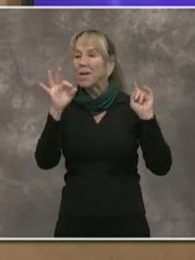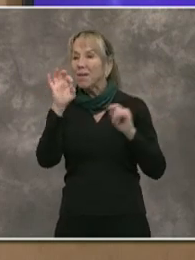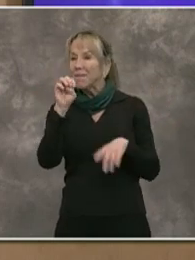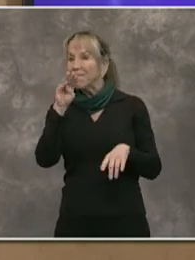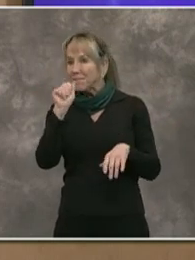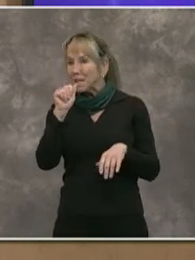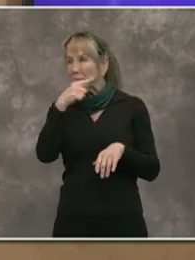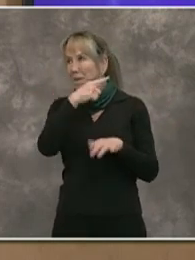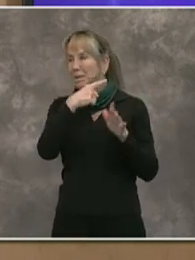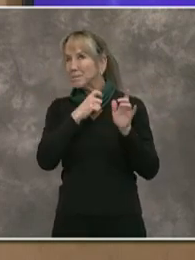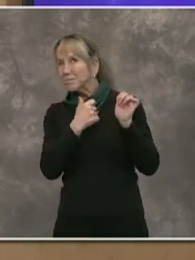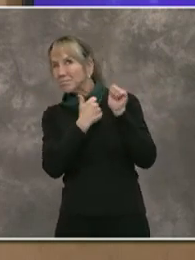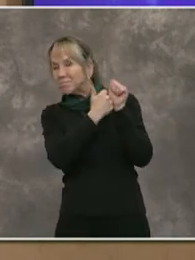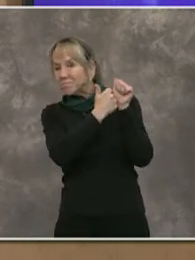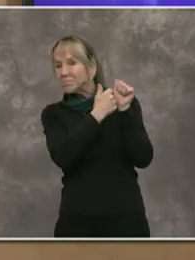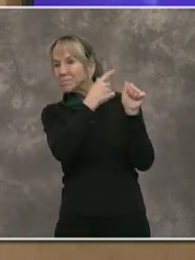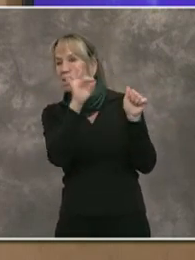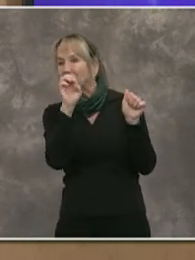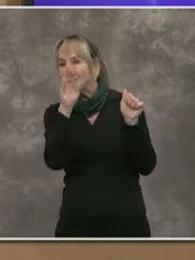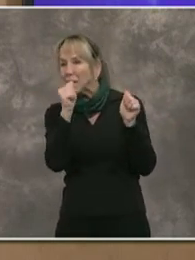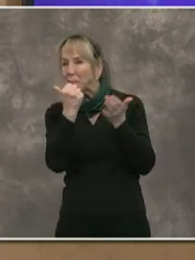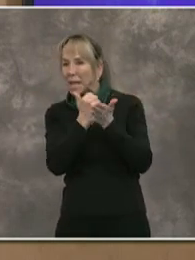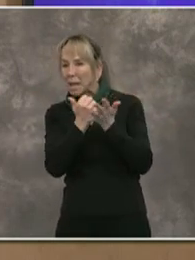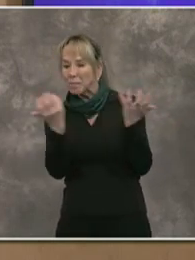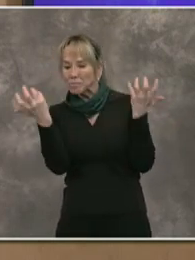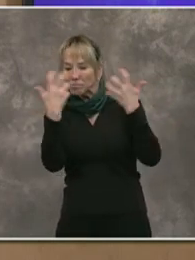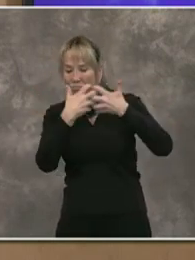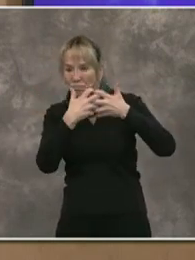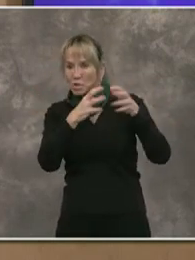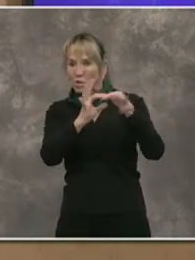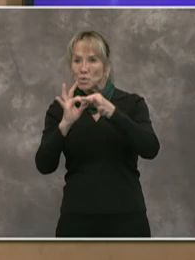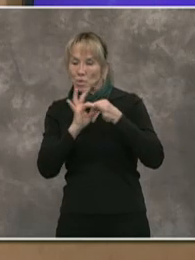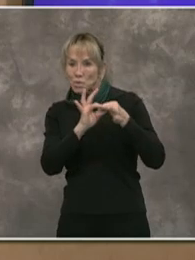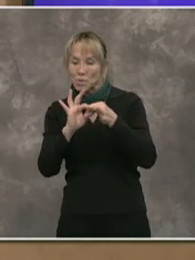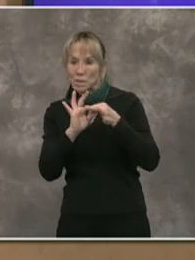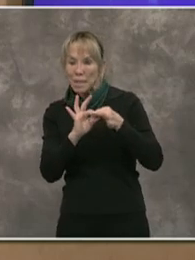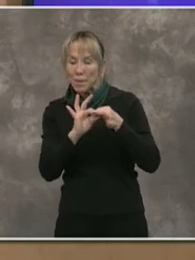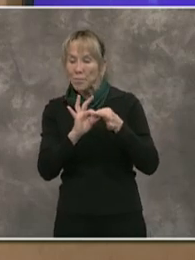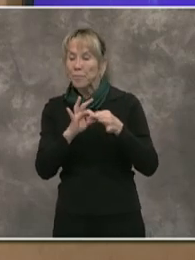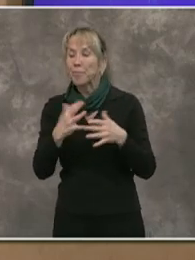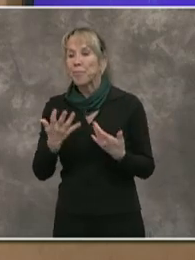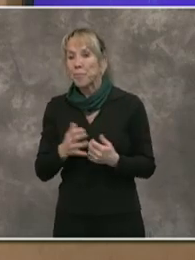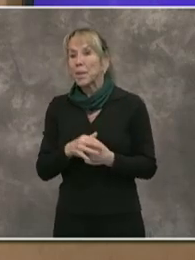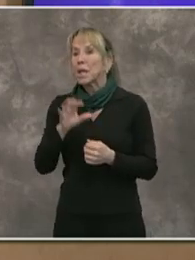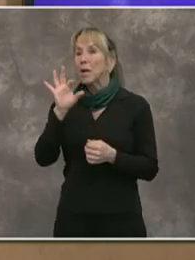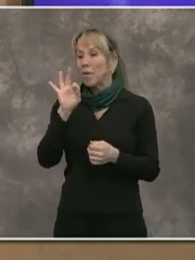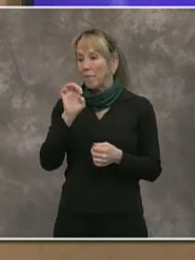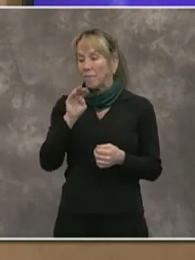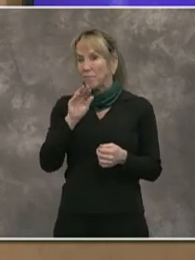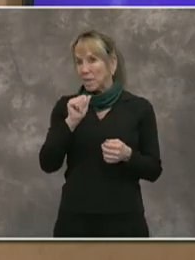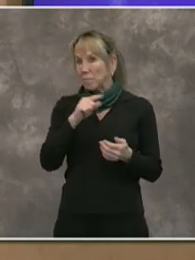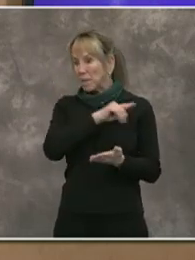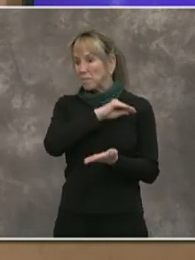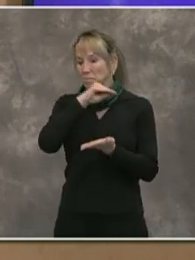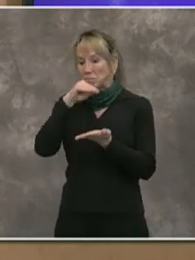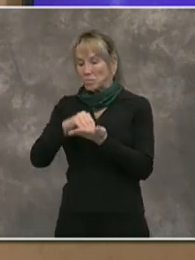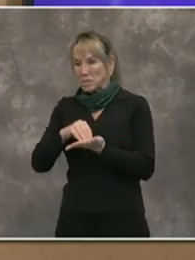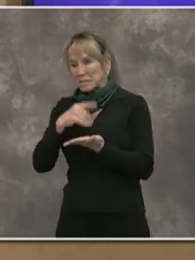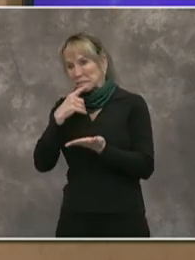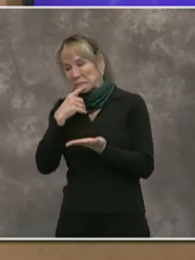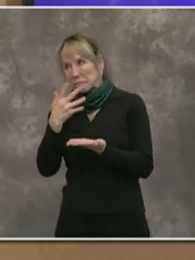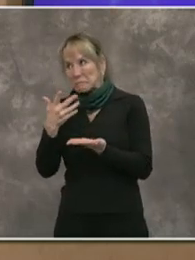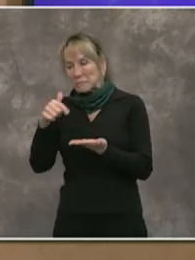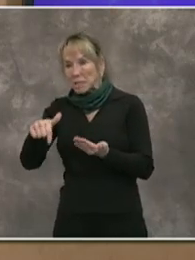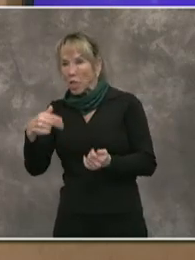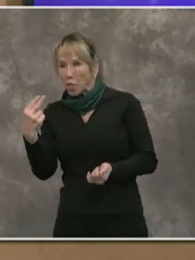the coordination of their calendars. So they are logistically putting this here Thursday or